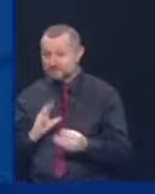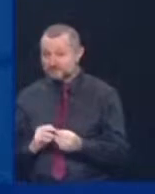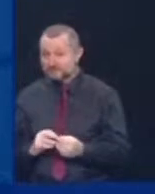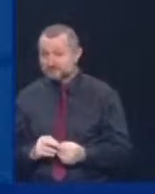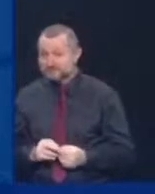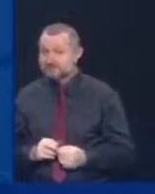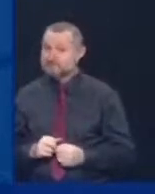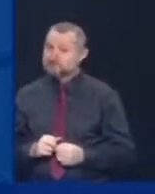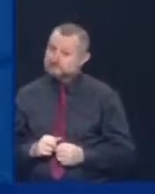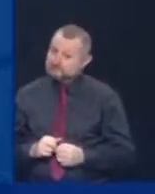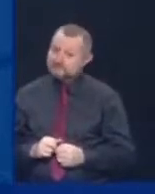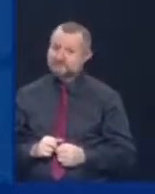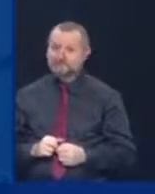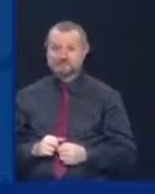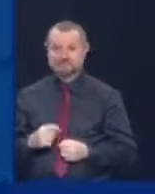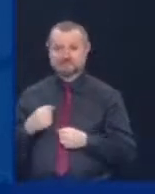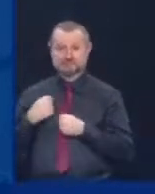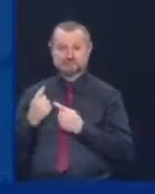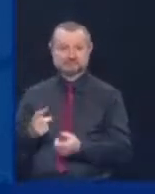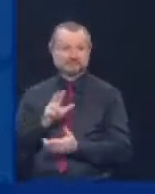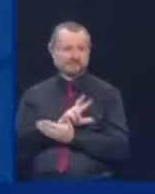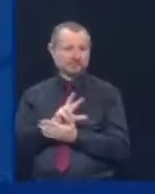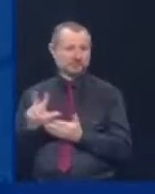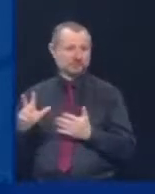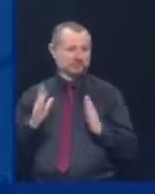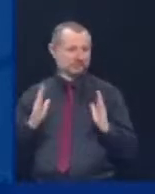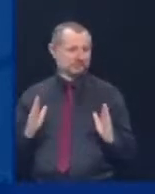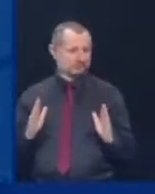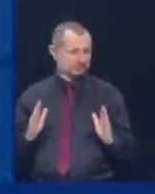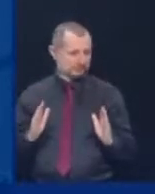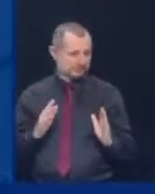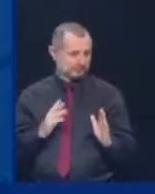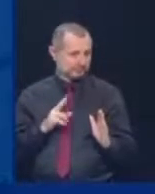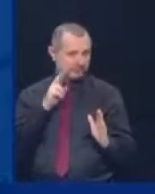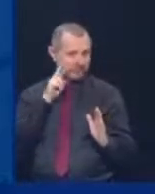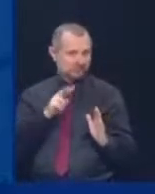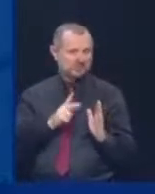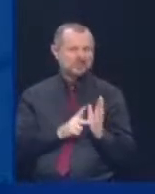have gone over the last 3 weeks, they've basically tripled,